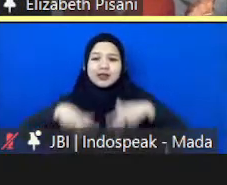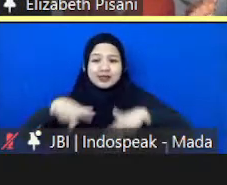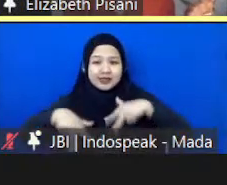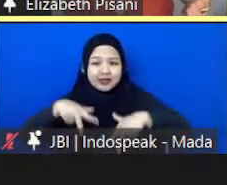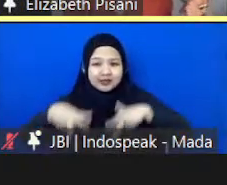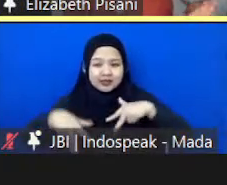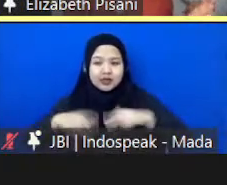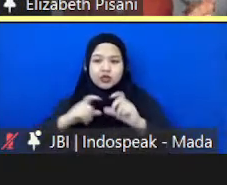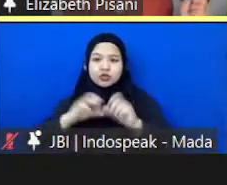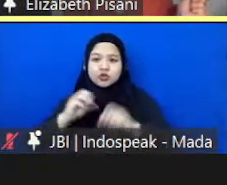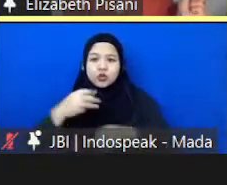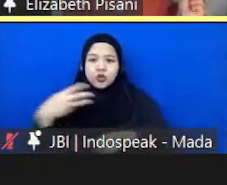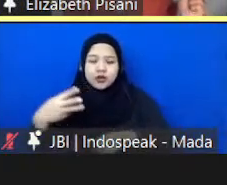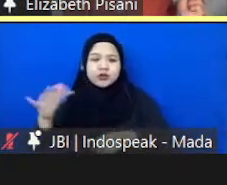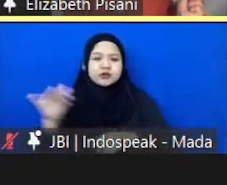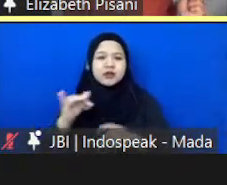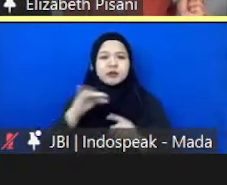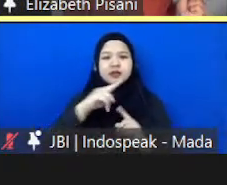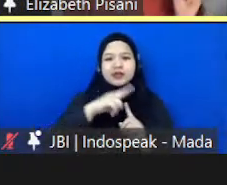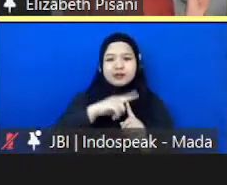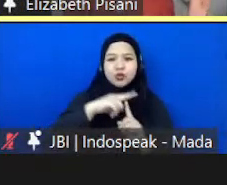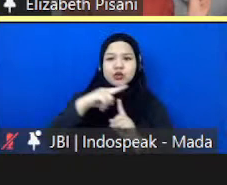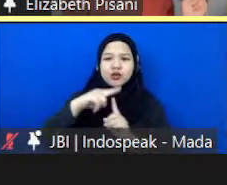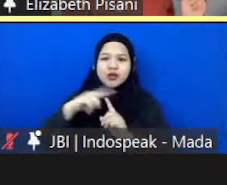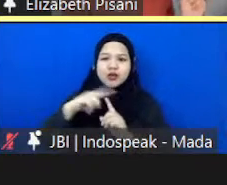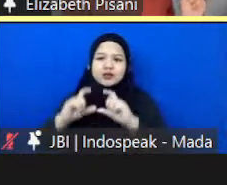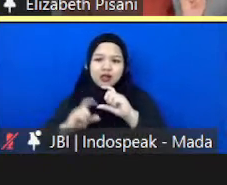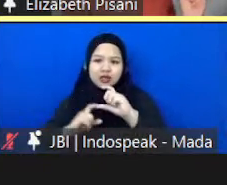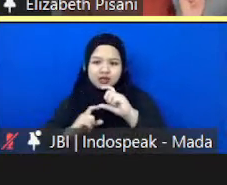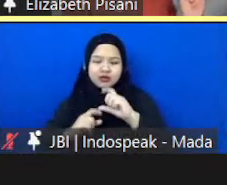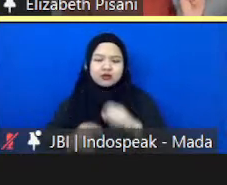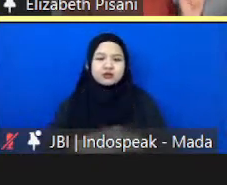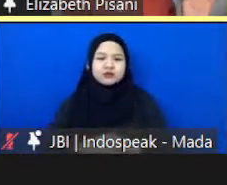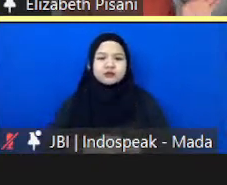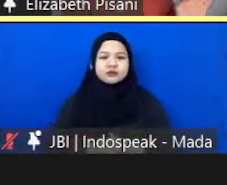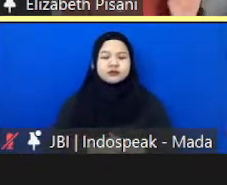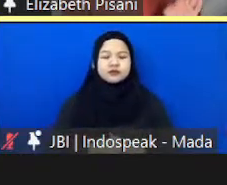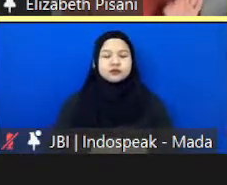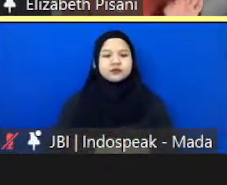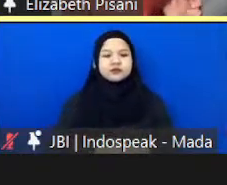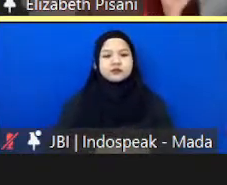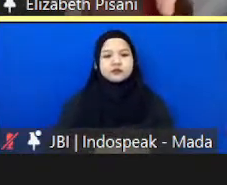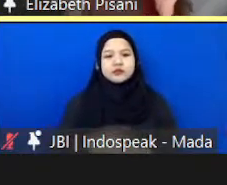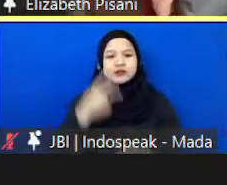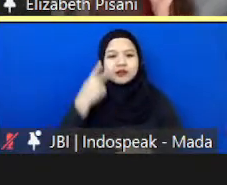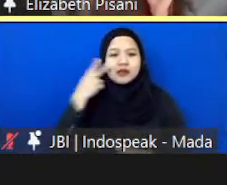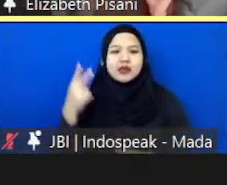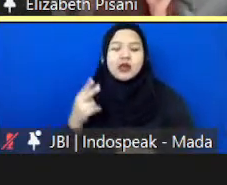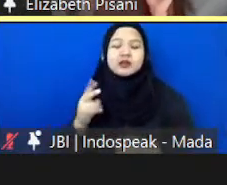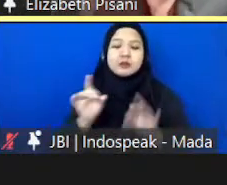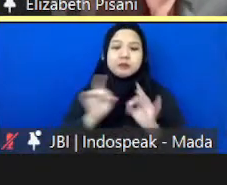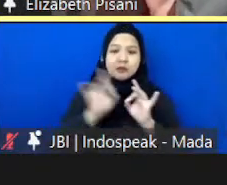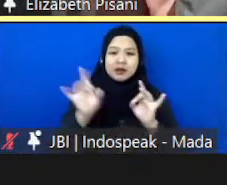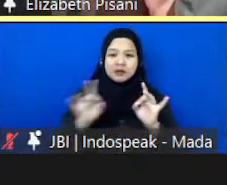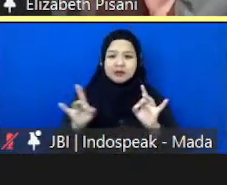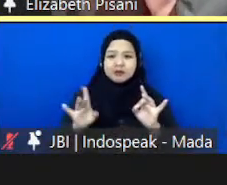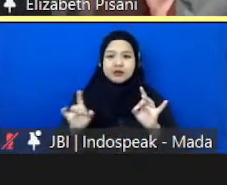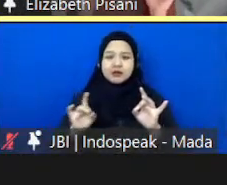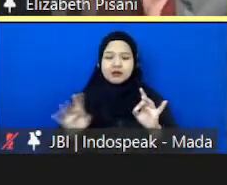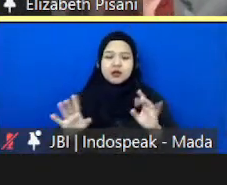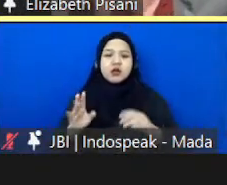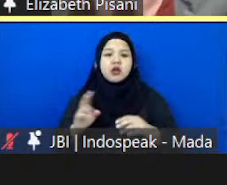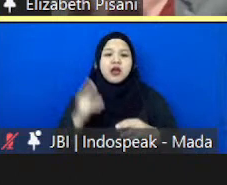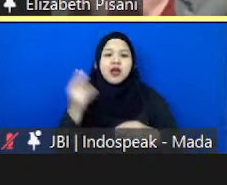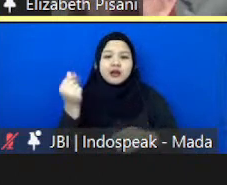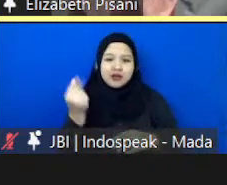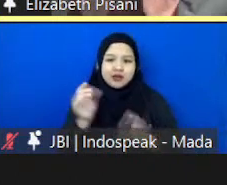Timur Tenggara Selatan. And we looked at the different prices for the identical product.